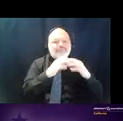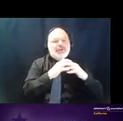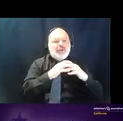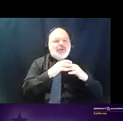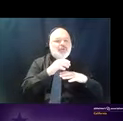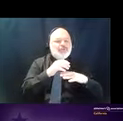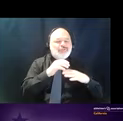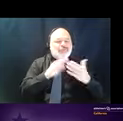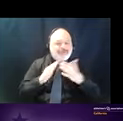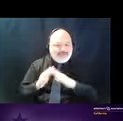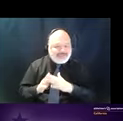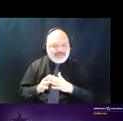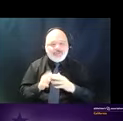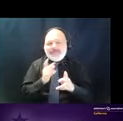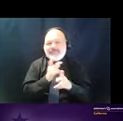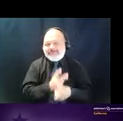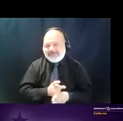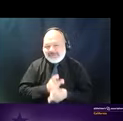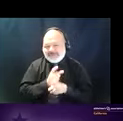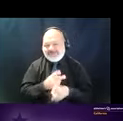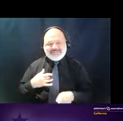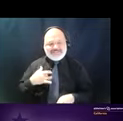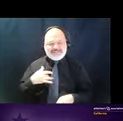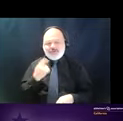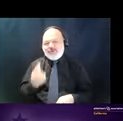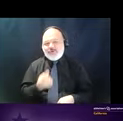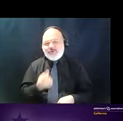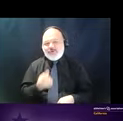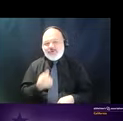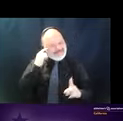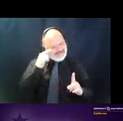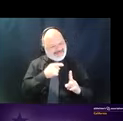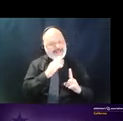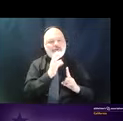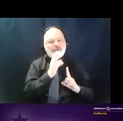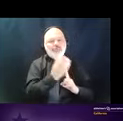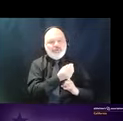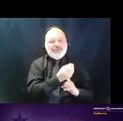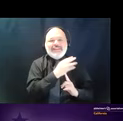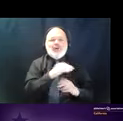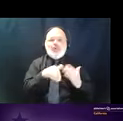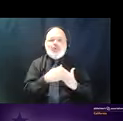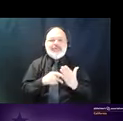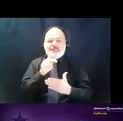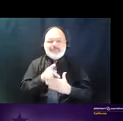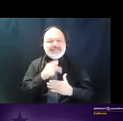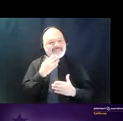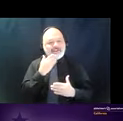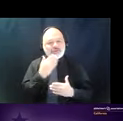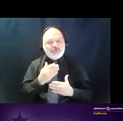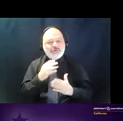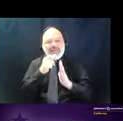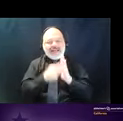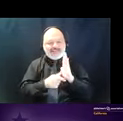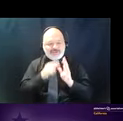be very careful, very sensitive, and always bring culture into all of the programs. And this is a very good article about cultural